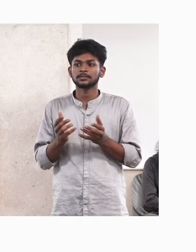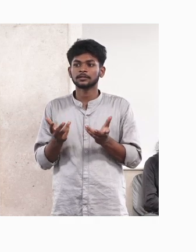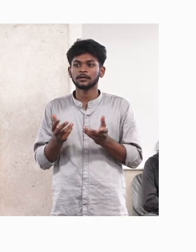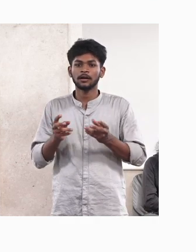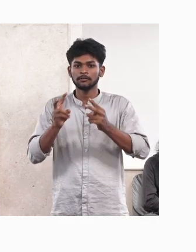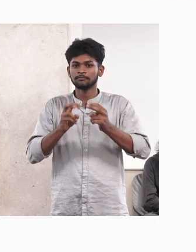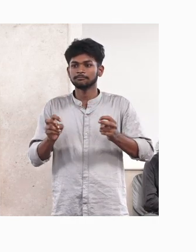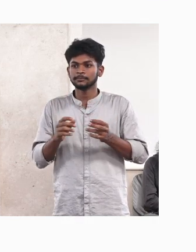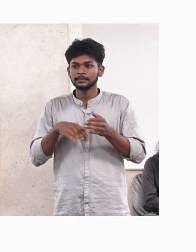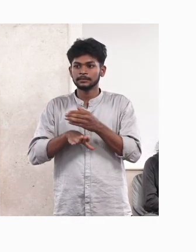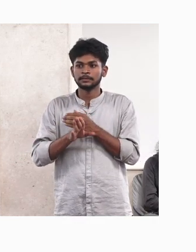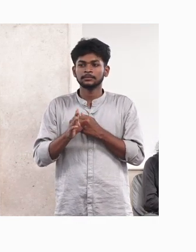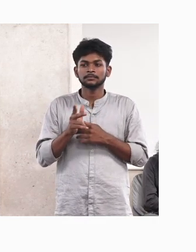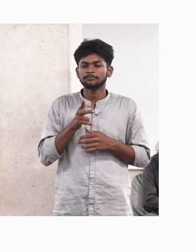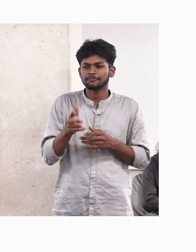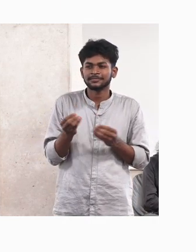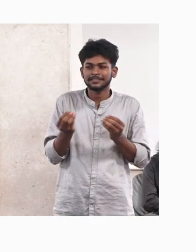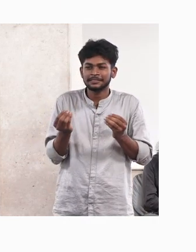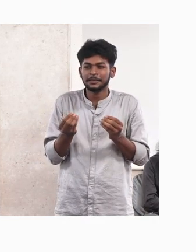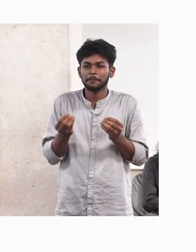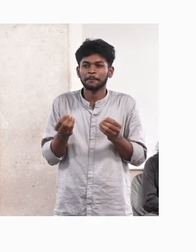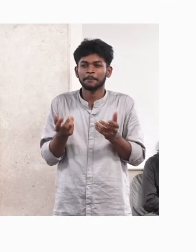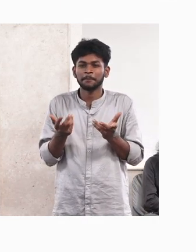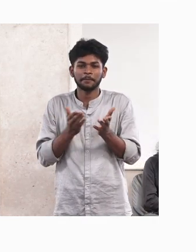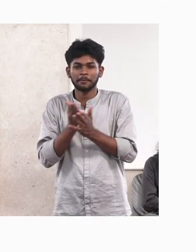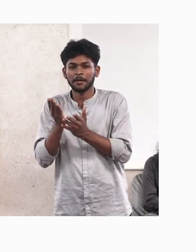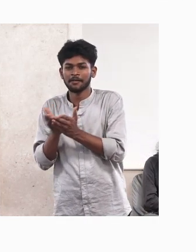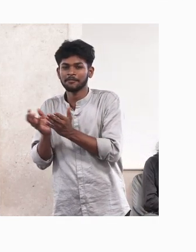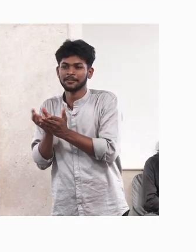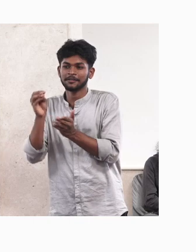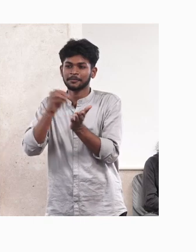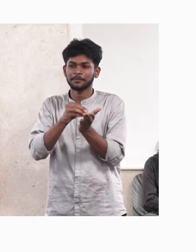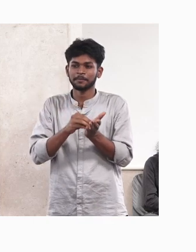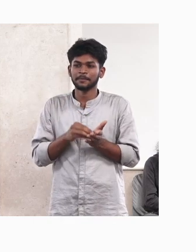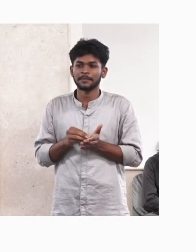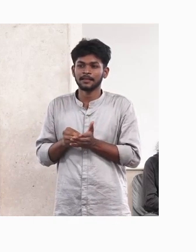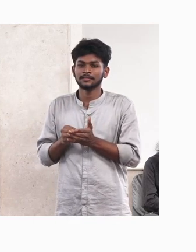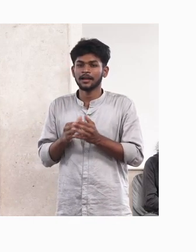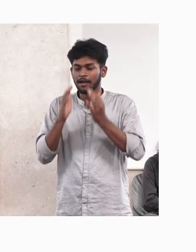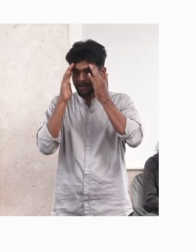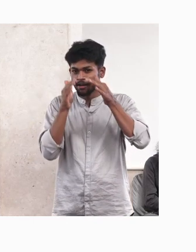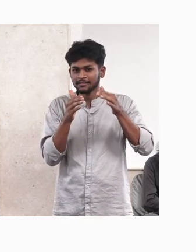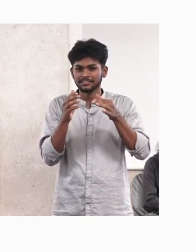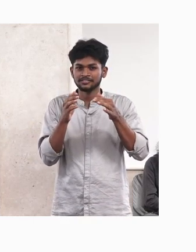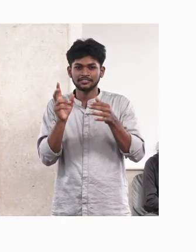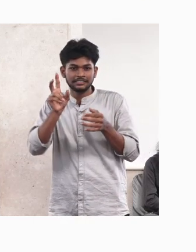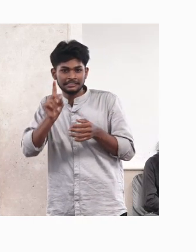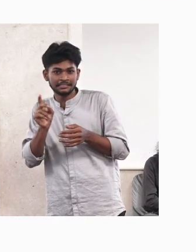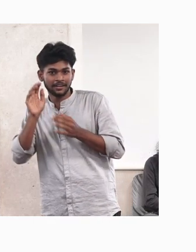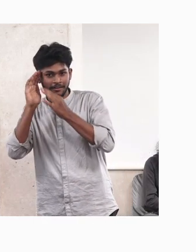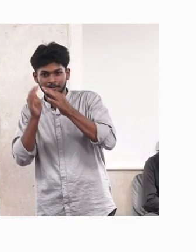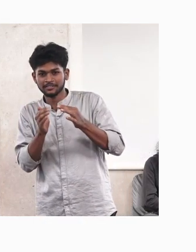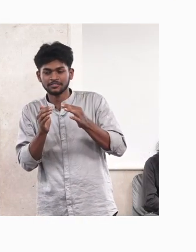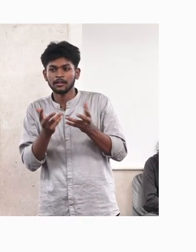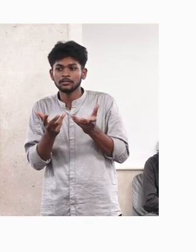is always something that to which we have to put some attention. As Foucault teaches